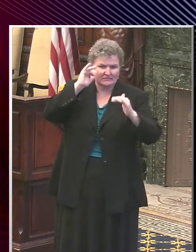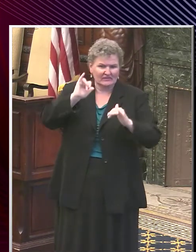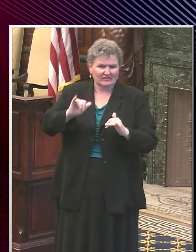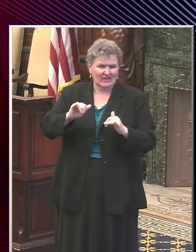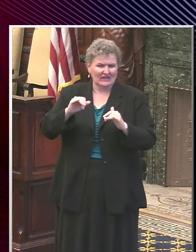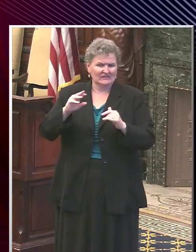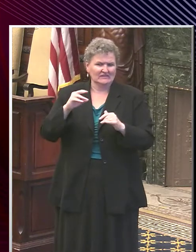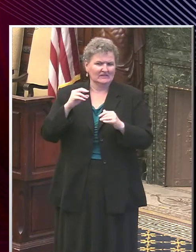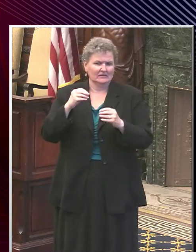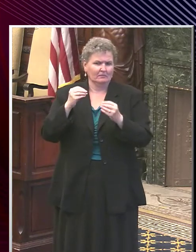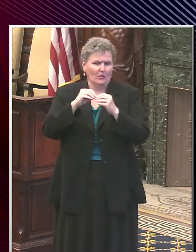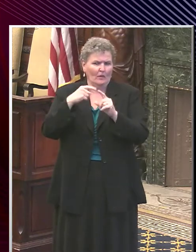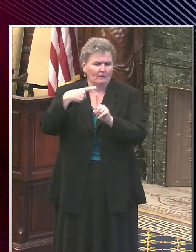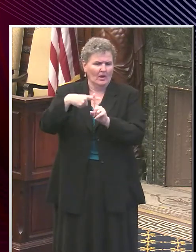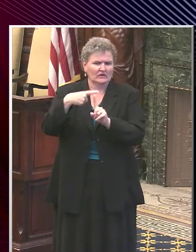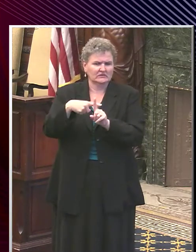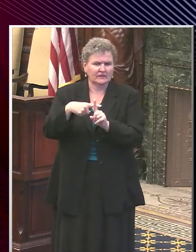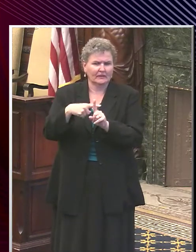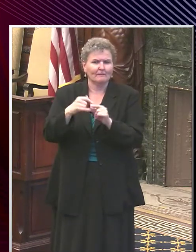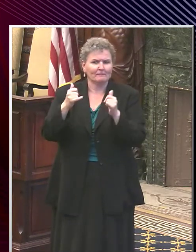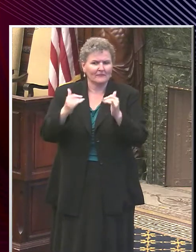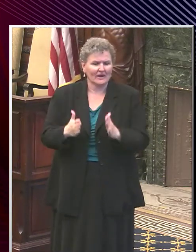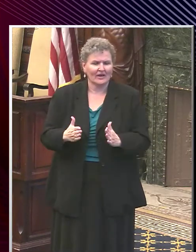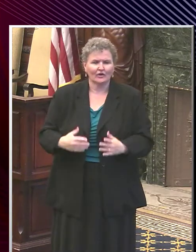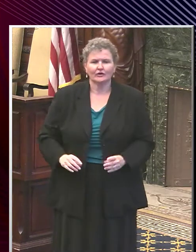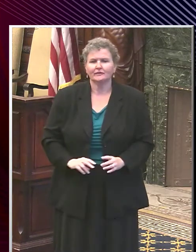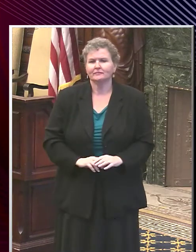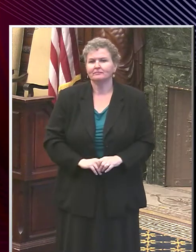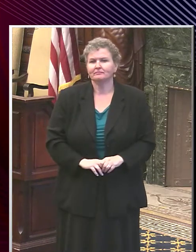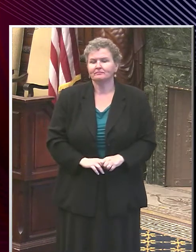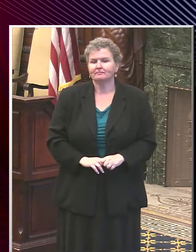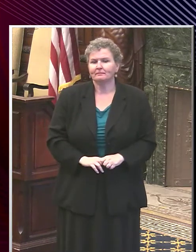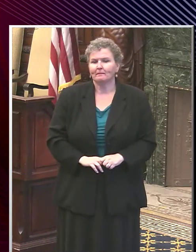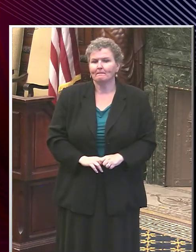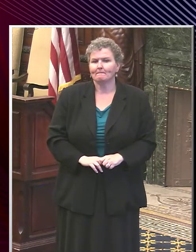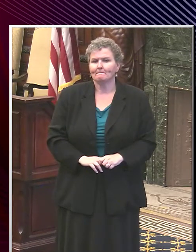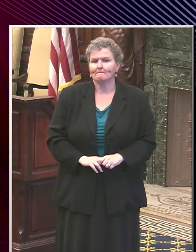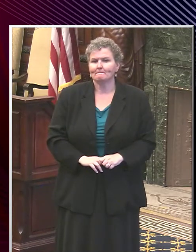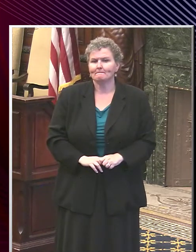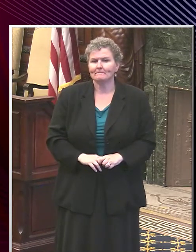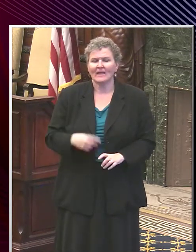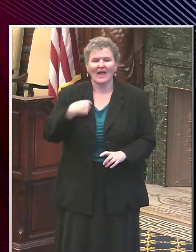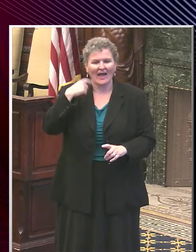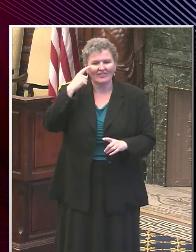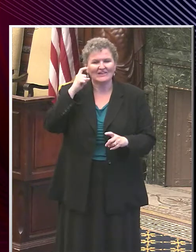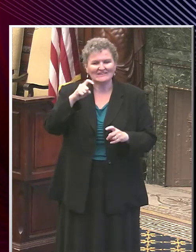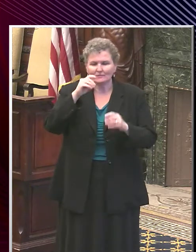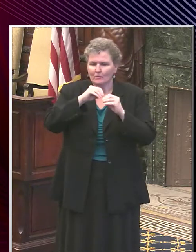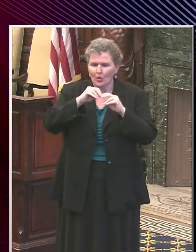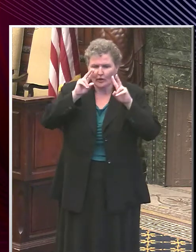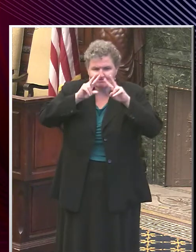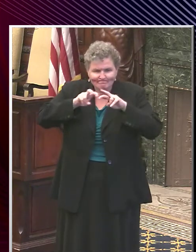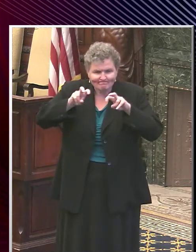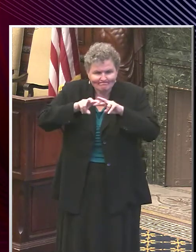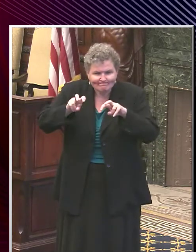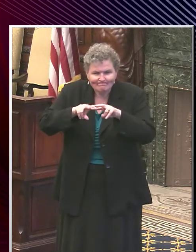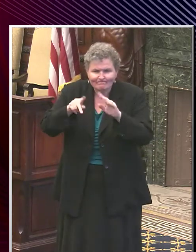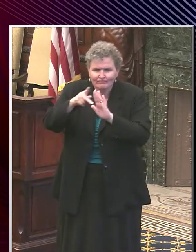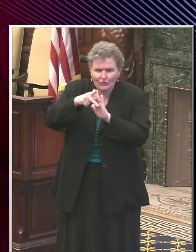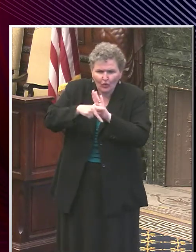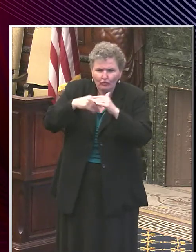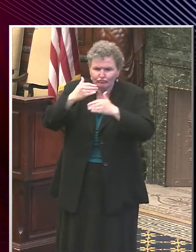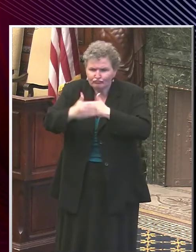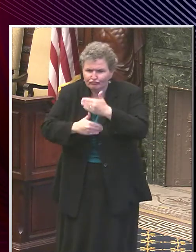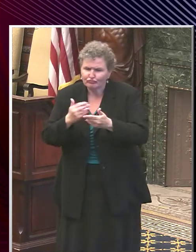cases. And so they need to figure out where that occurred, and so they don't have further spread on this team or other teams have similar spread.